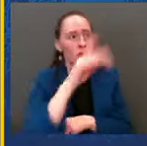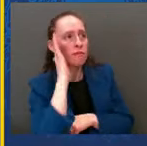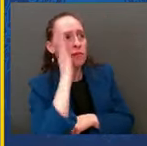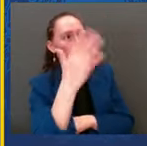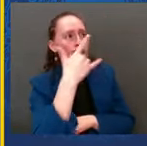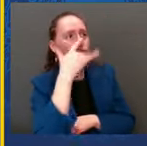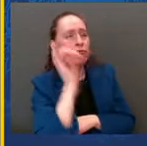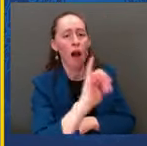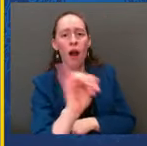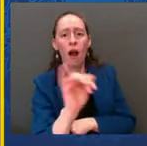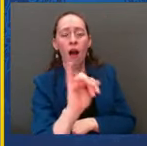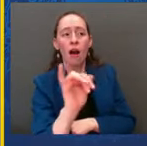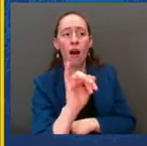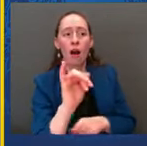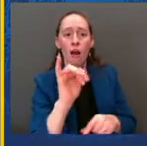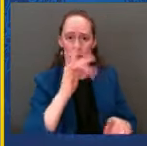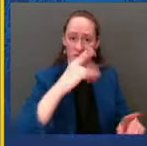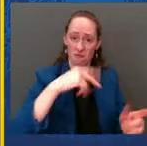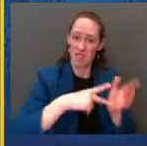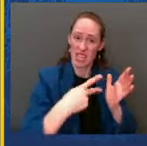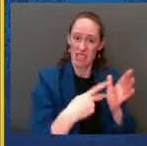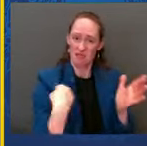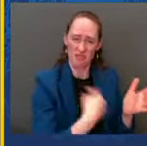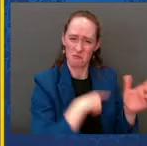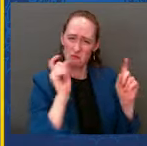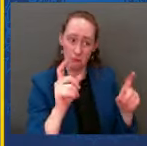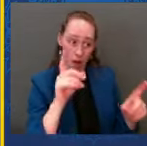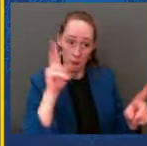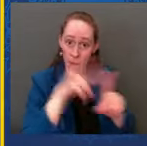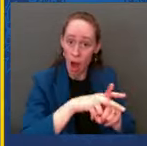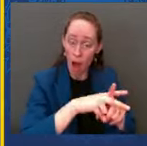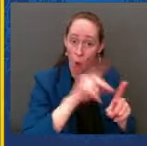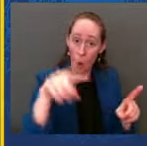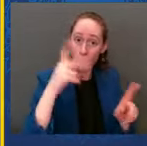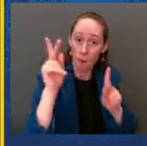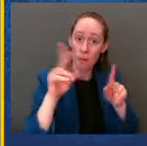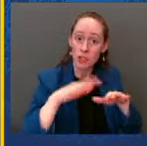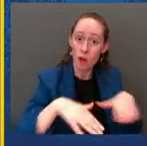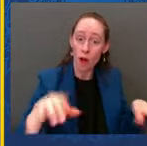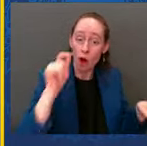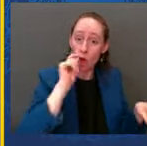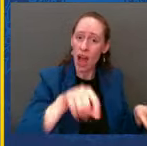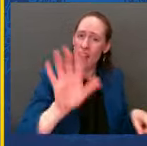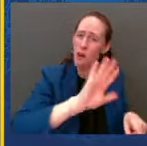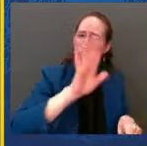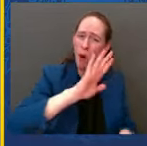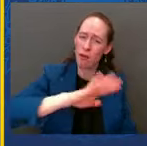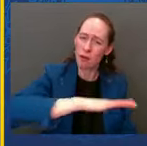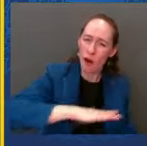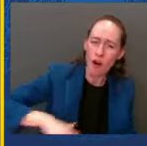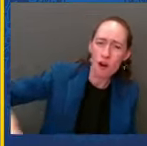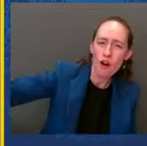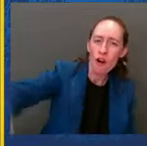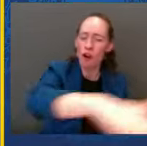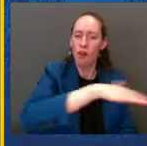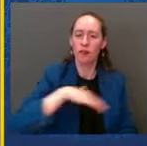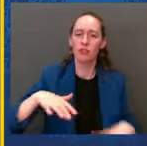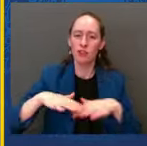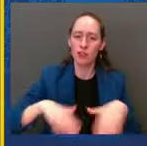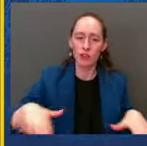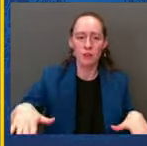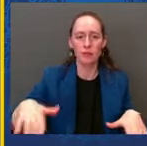our children and grandchildren, yours and mine. We're seeing again today what the people of Poland and the people across